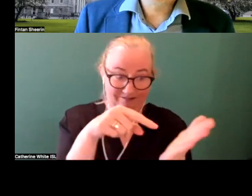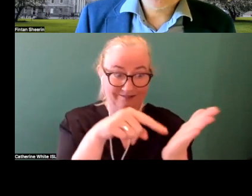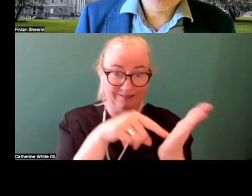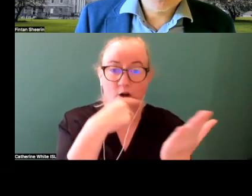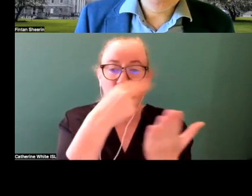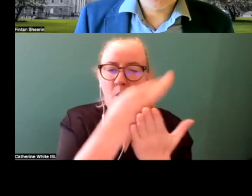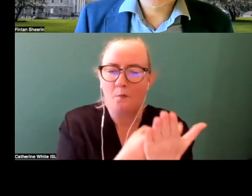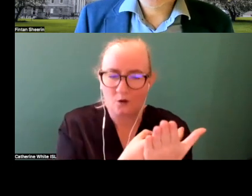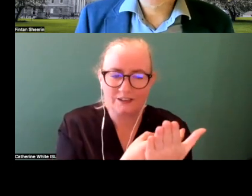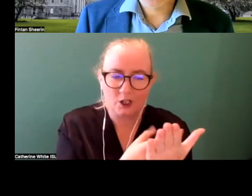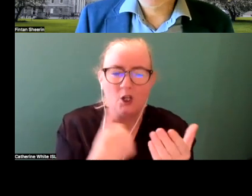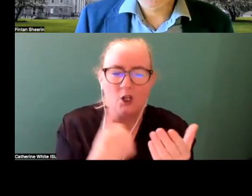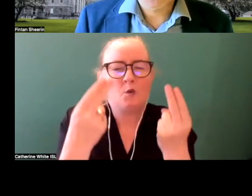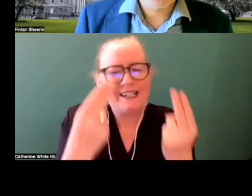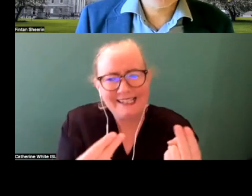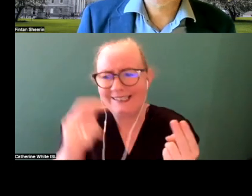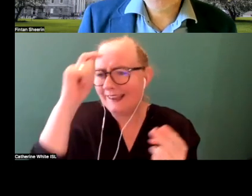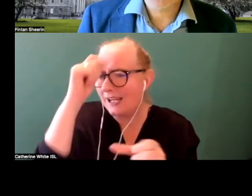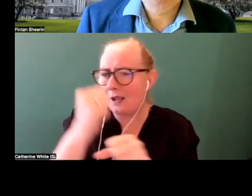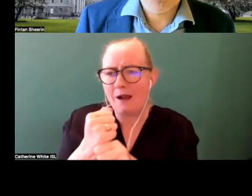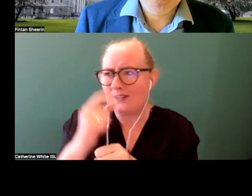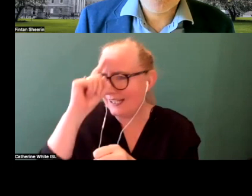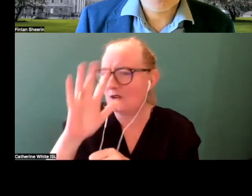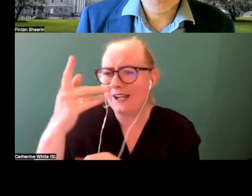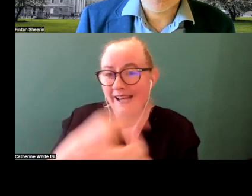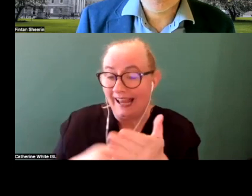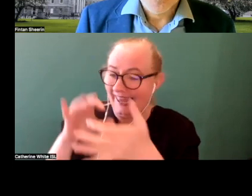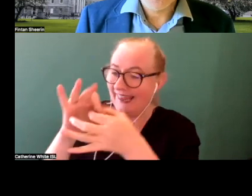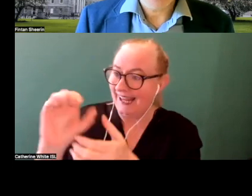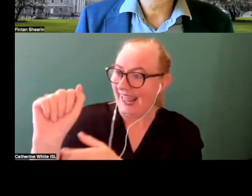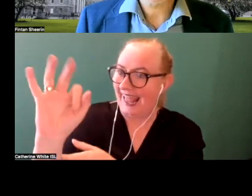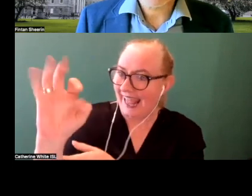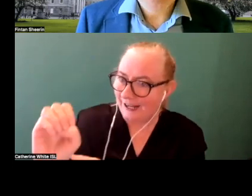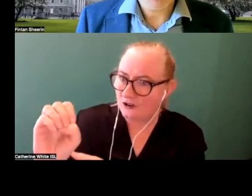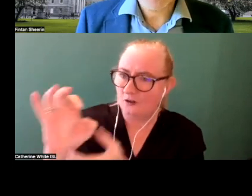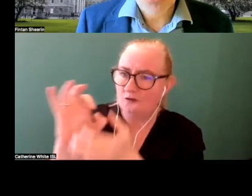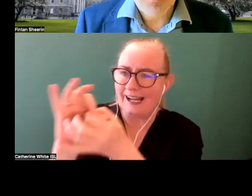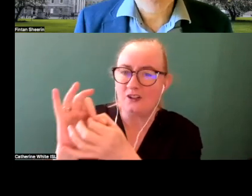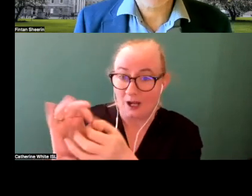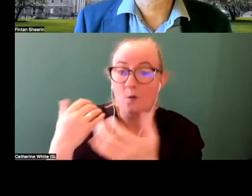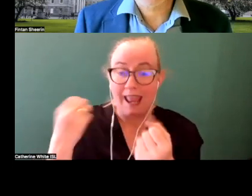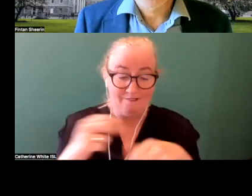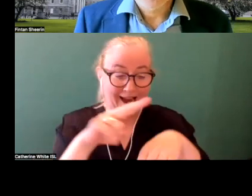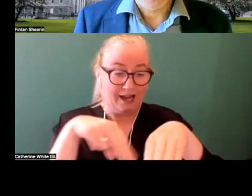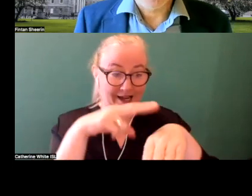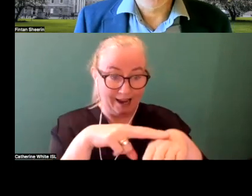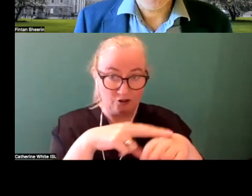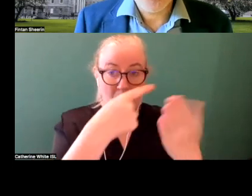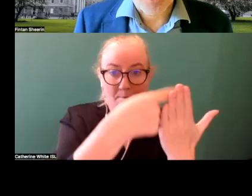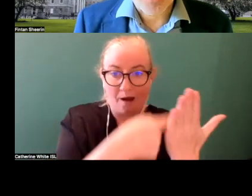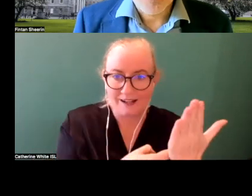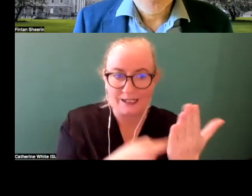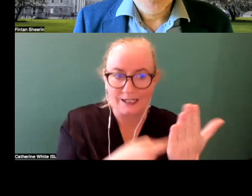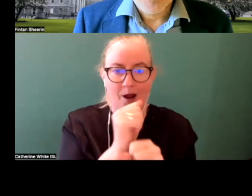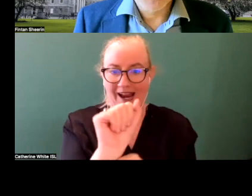need to reconfigure intellectual disability services to meet age-related needs. We have national policies on